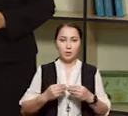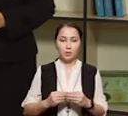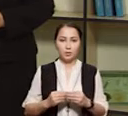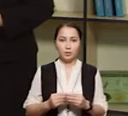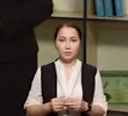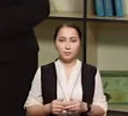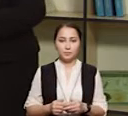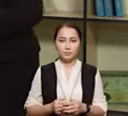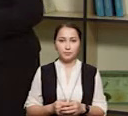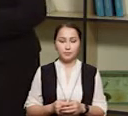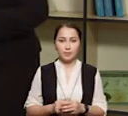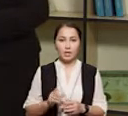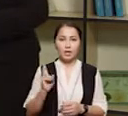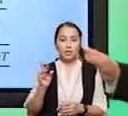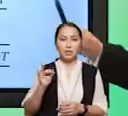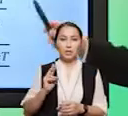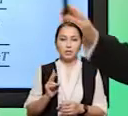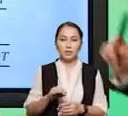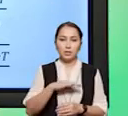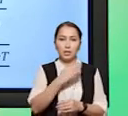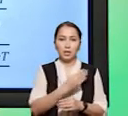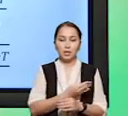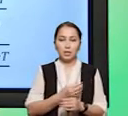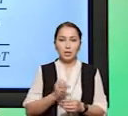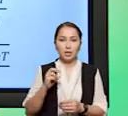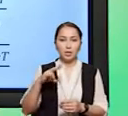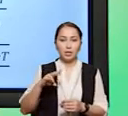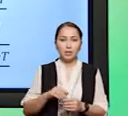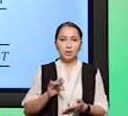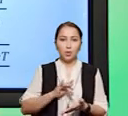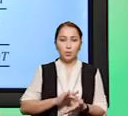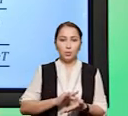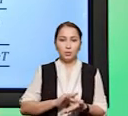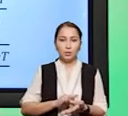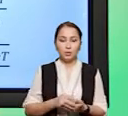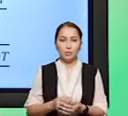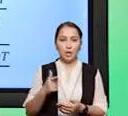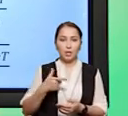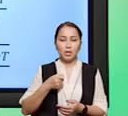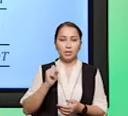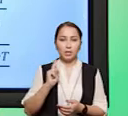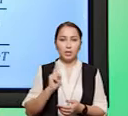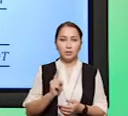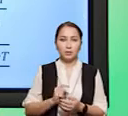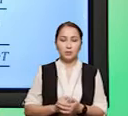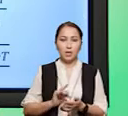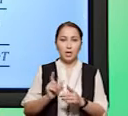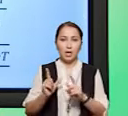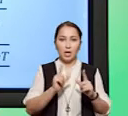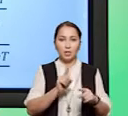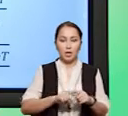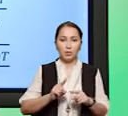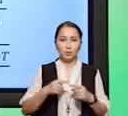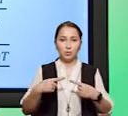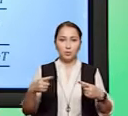chiqaylik. Kinetik energiya o'rtacha kinetik energiya deb ataladi, chunki gaz molekulalarining harakat tezligi